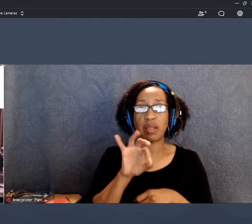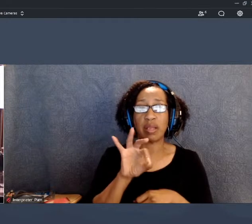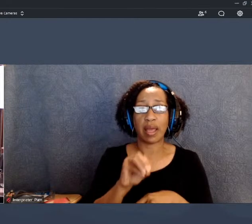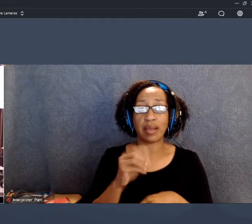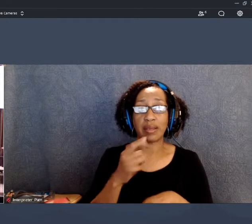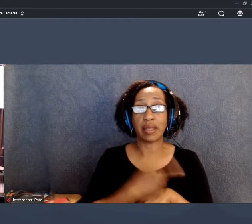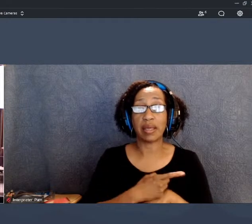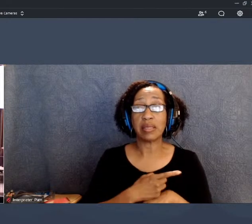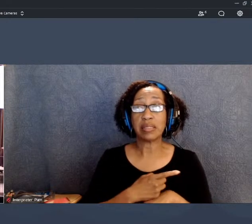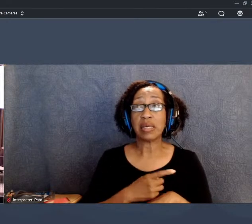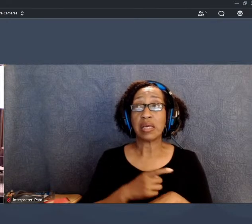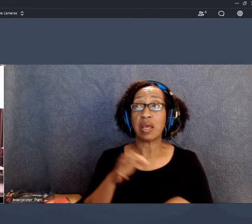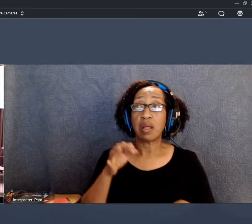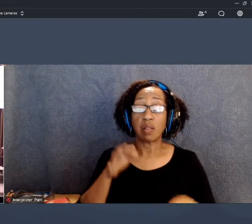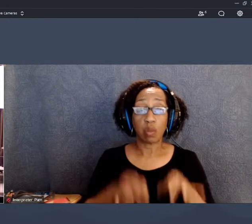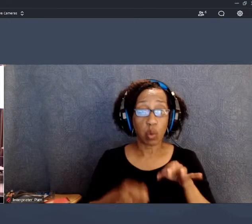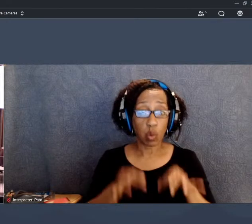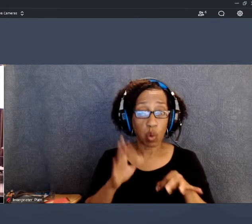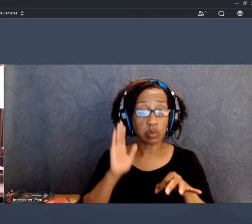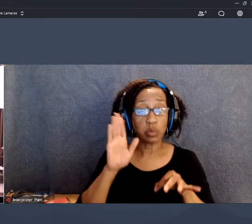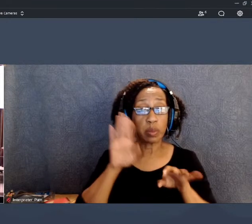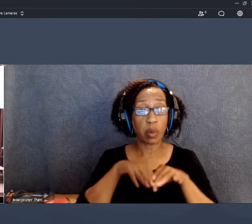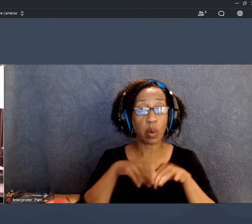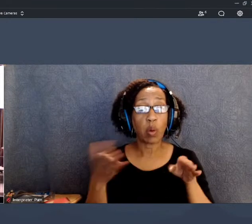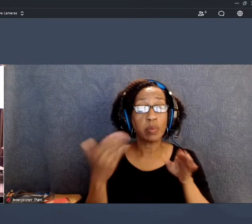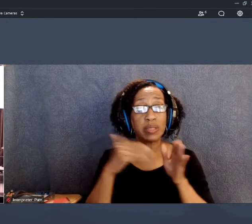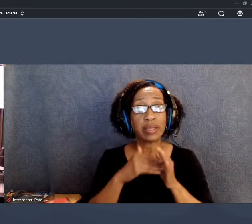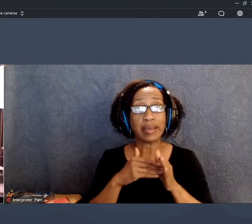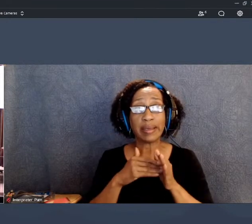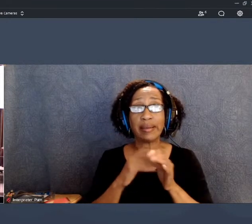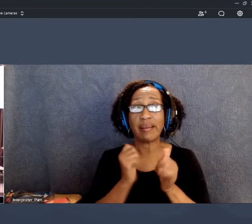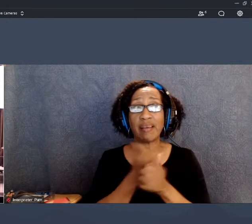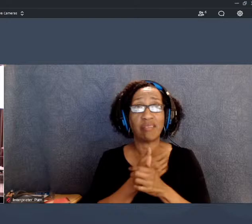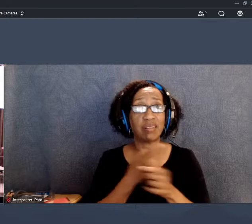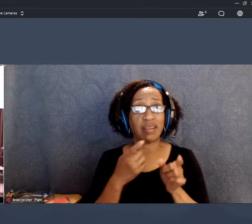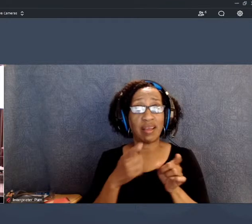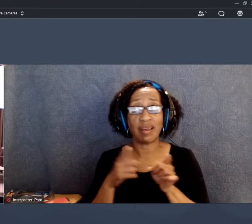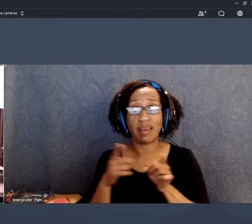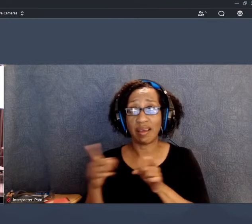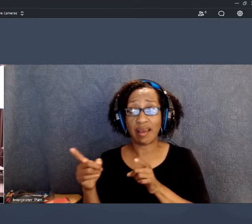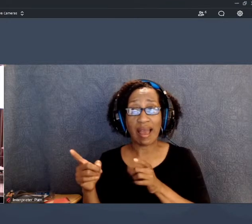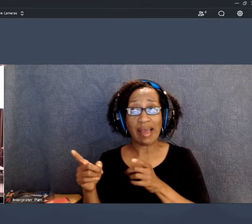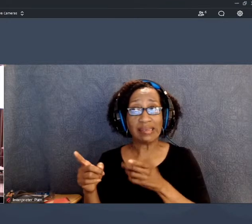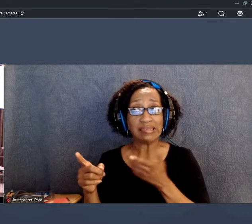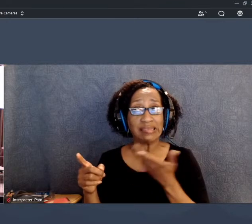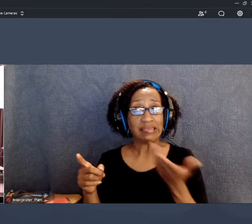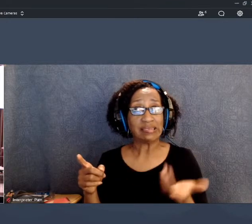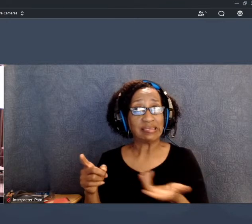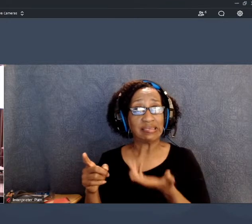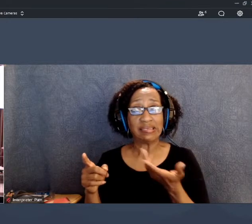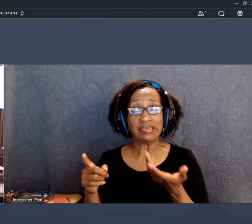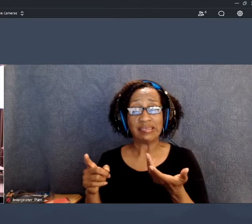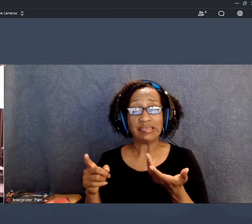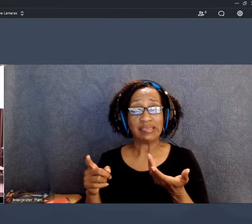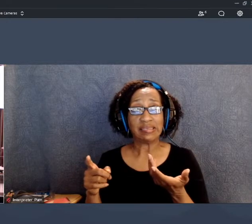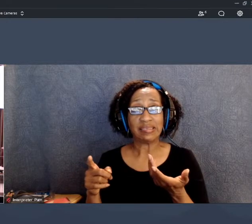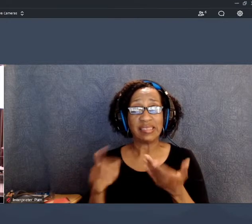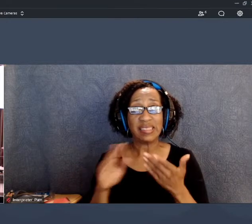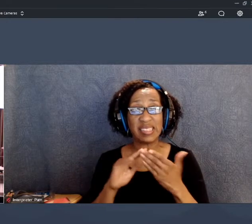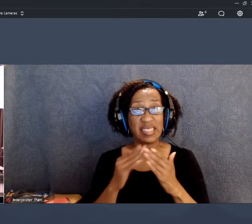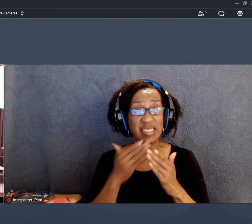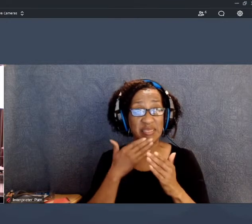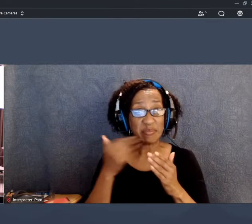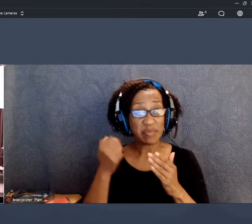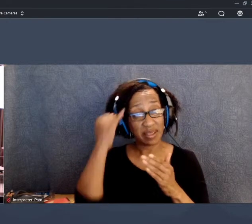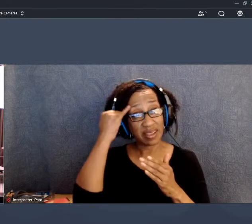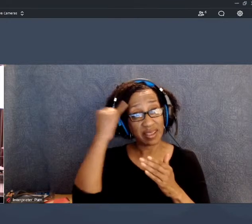taking place, I just don't know if it's our best. I don't think it's in the city's best interest for us to hold